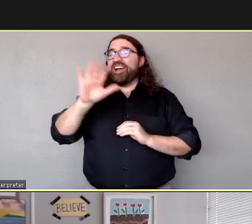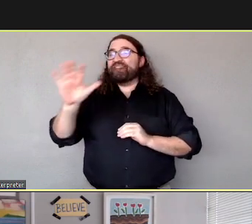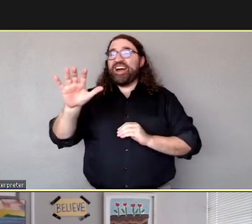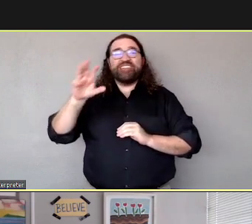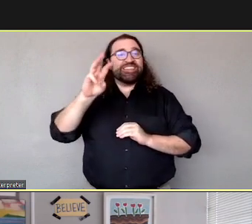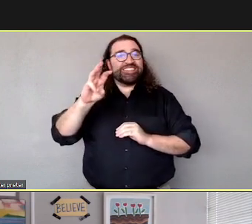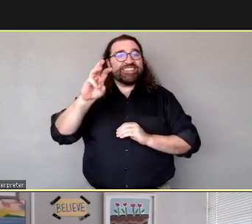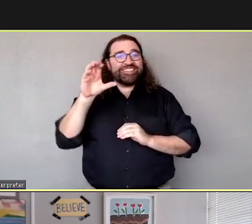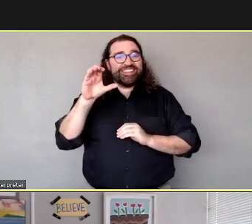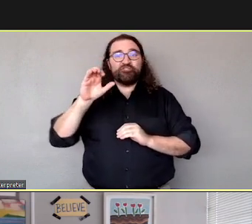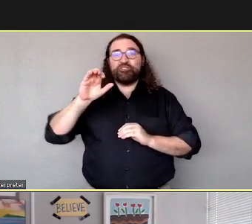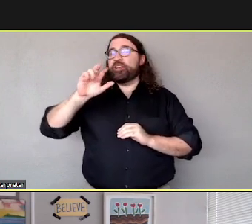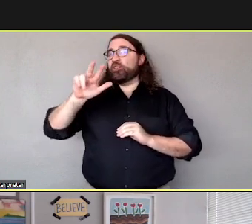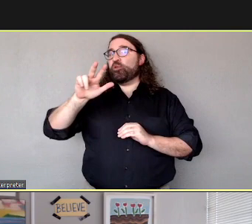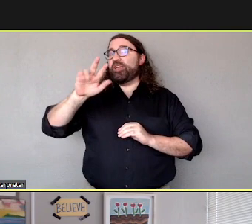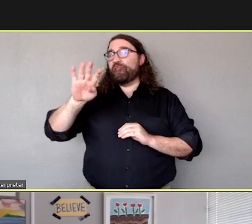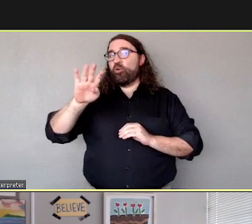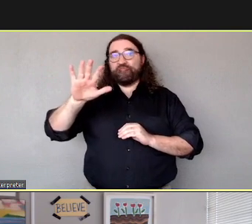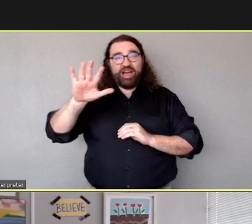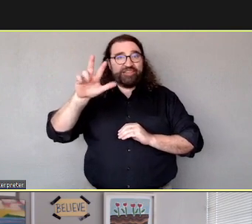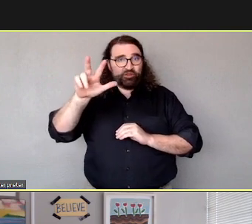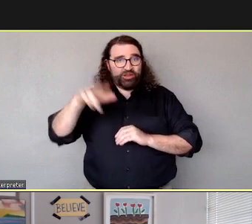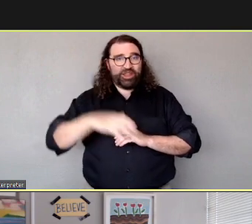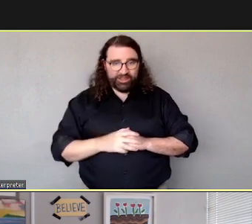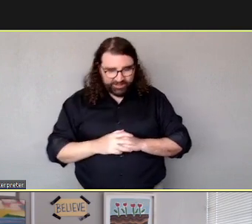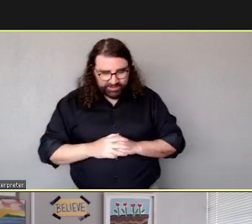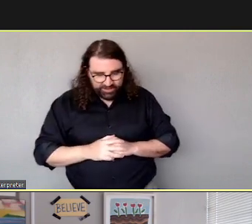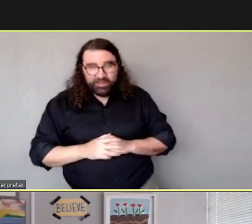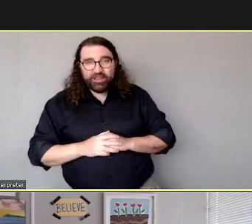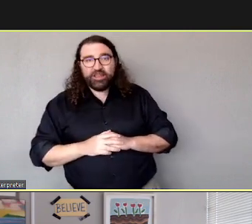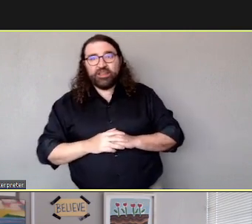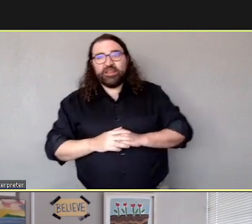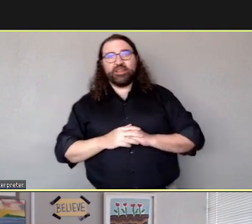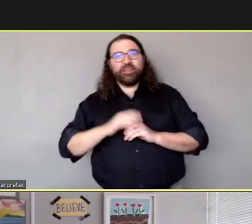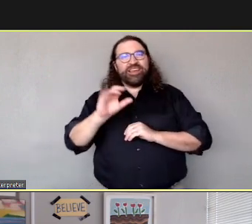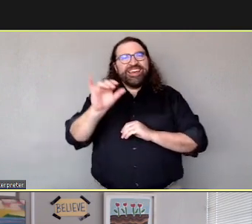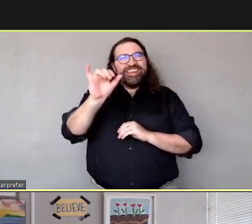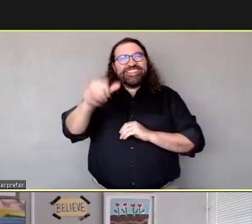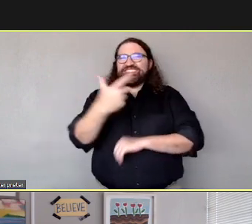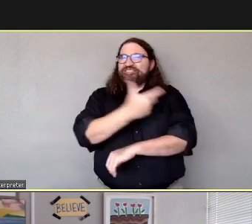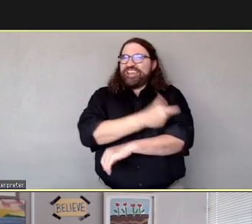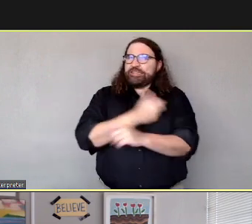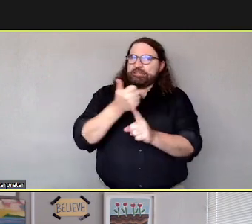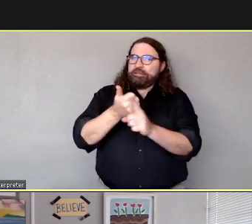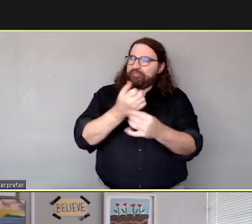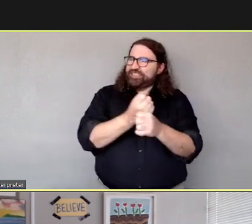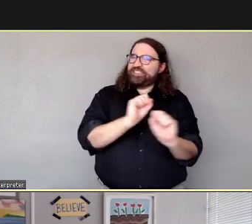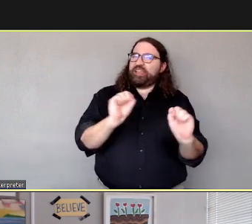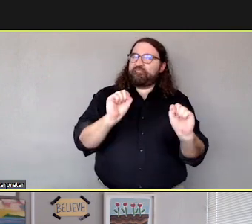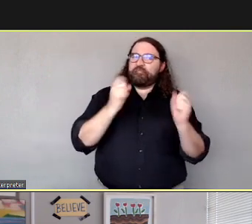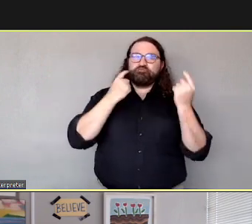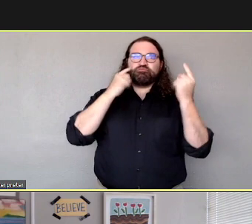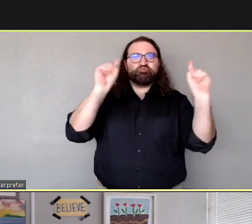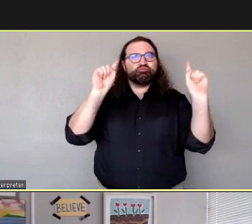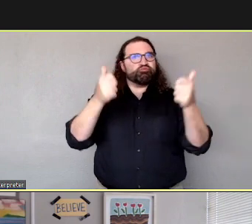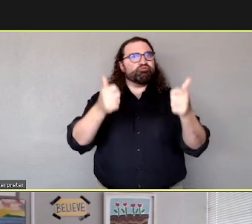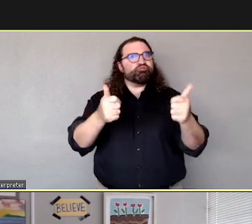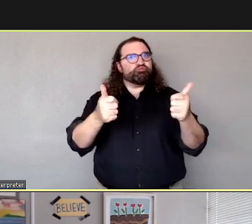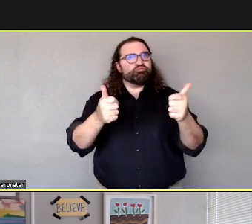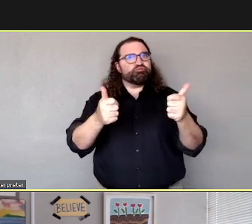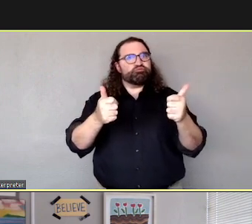1-855-600-3453. Next slide. And this vaccine, just so you know, is very safe and effective. And it just so happens